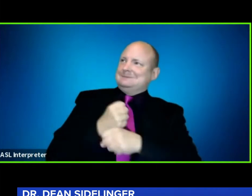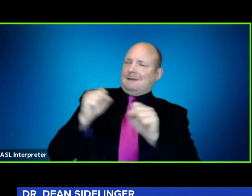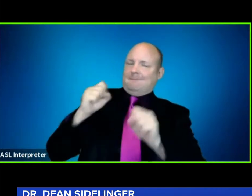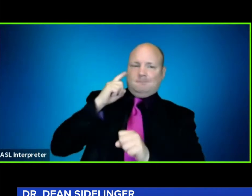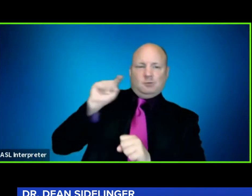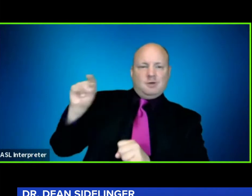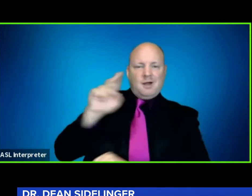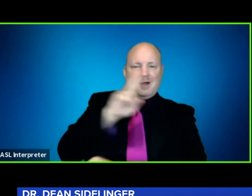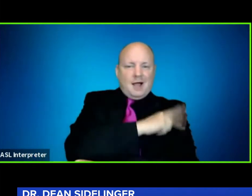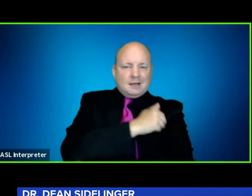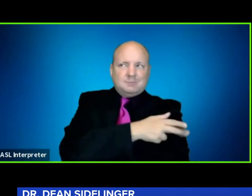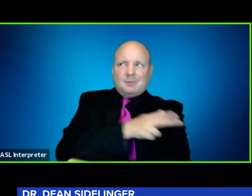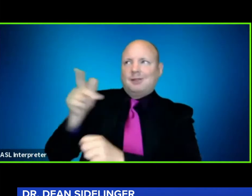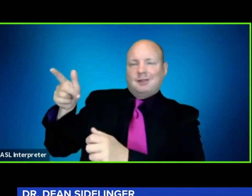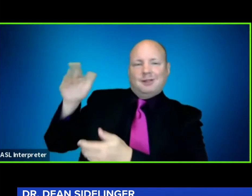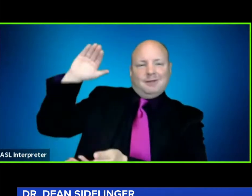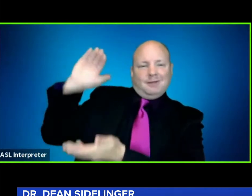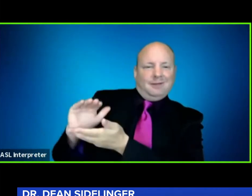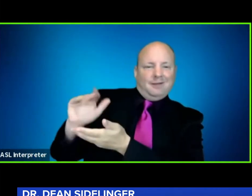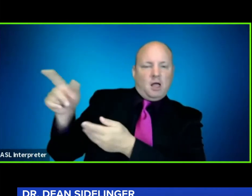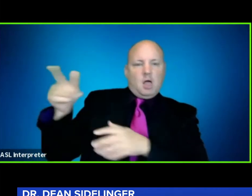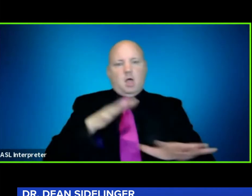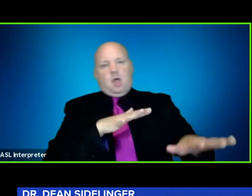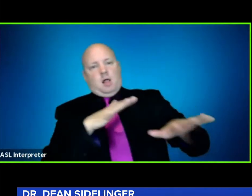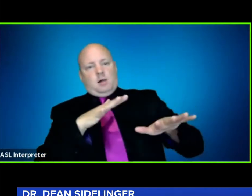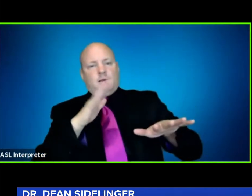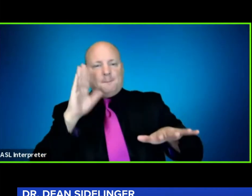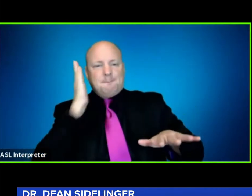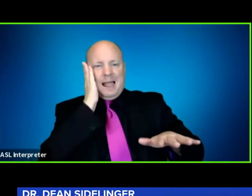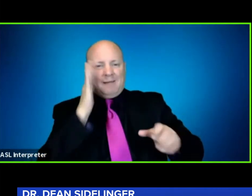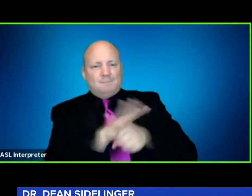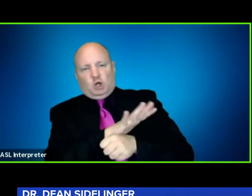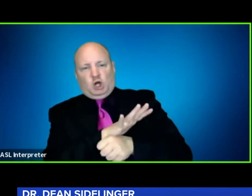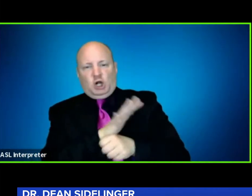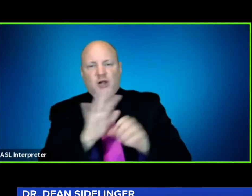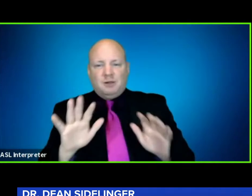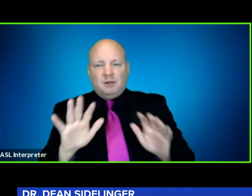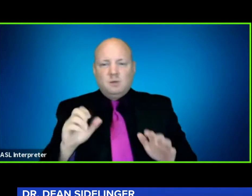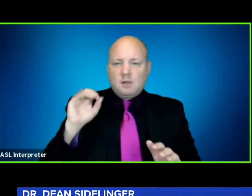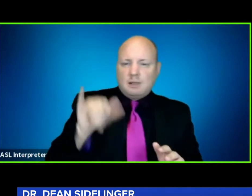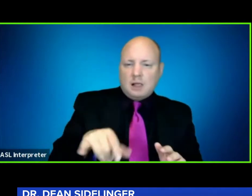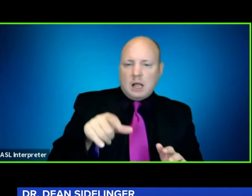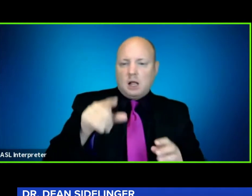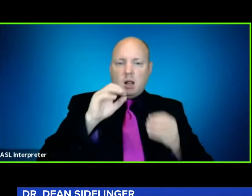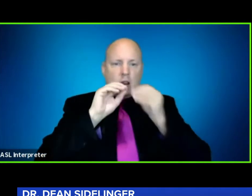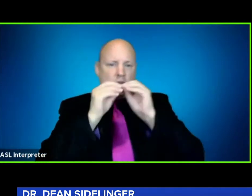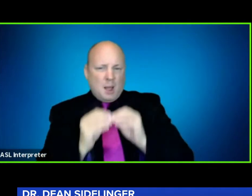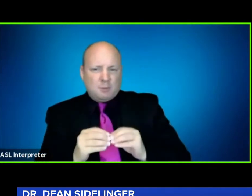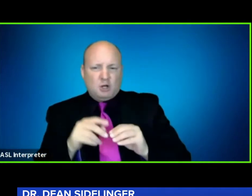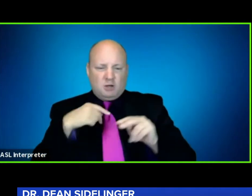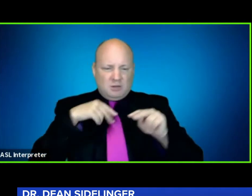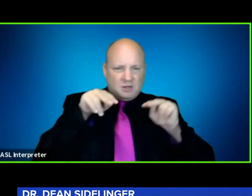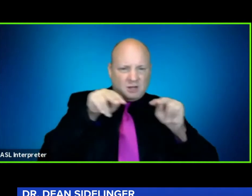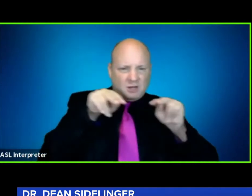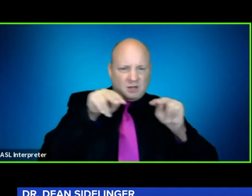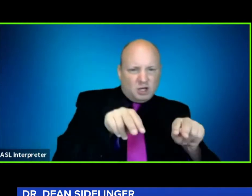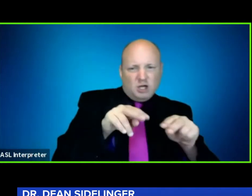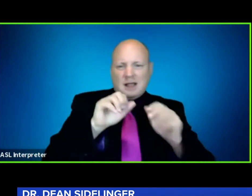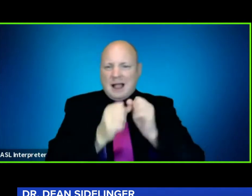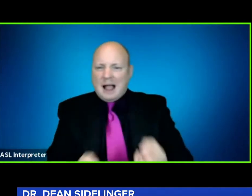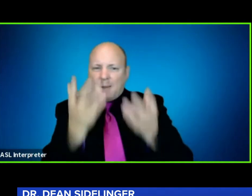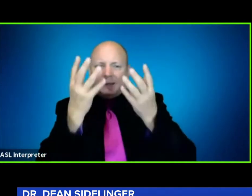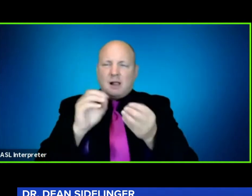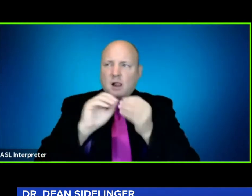observation. Earlier, I recited the numbers and trends for recent cases, hospitalizations, and deaths. I